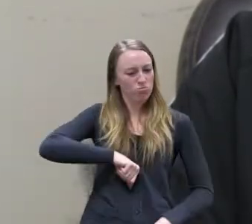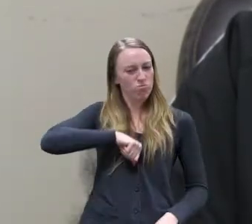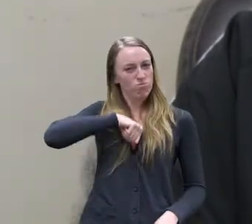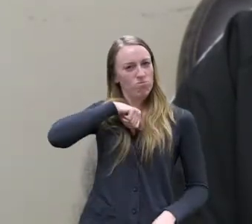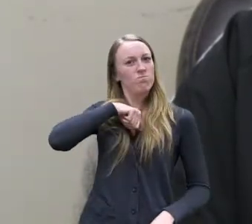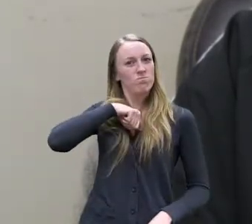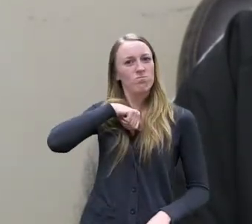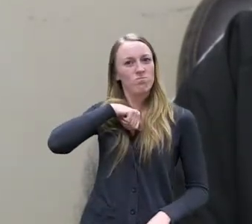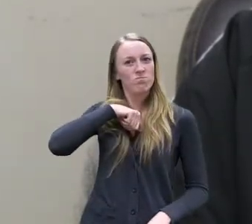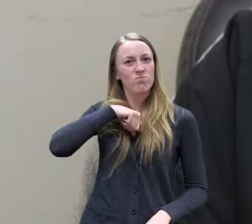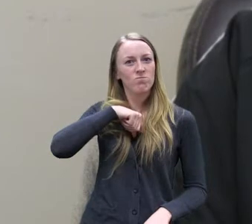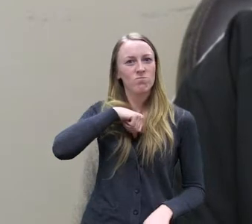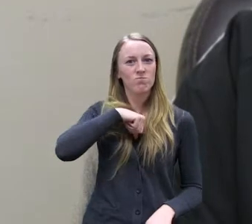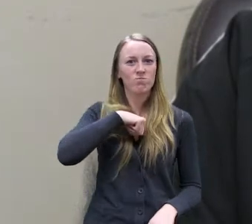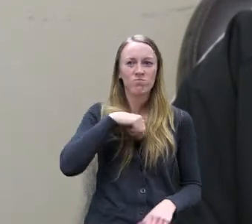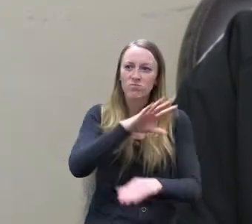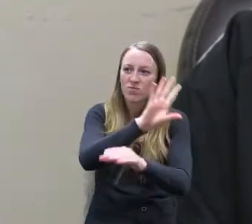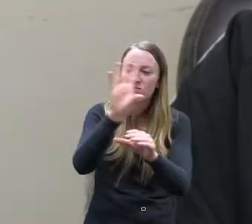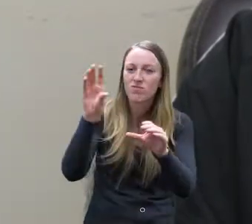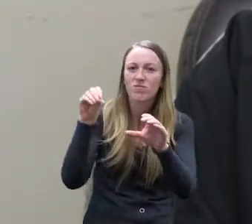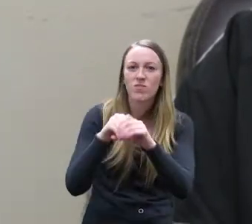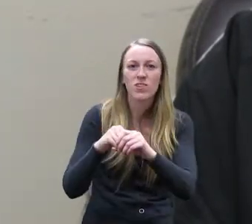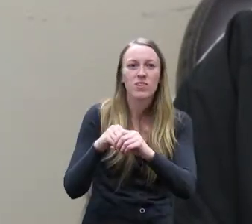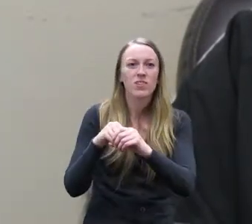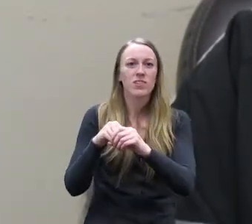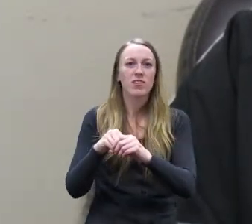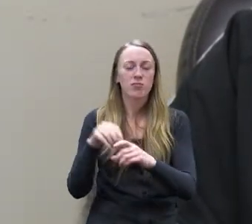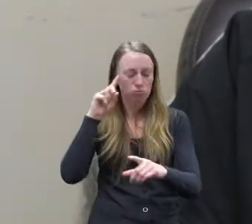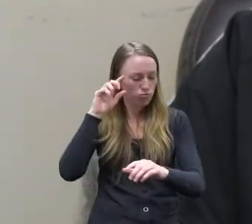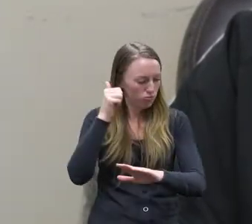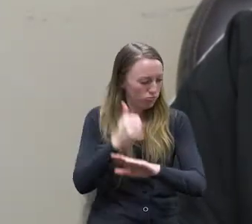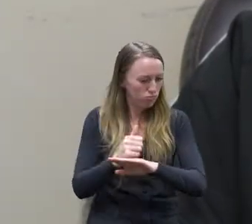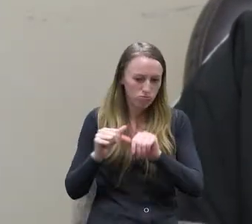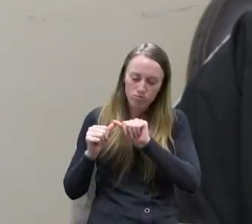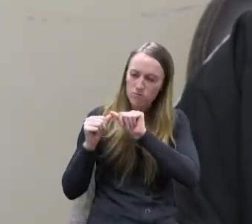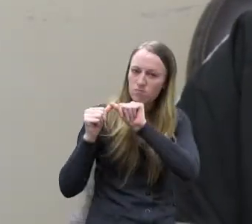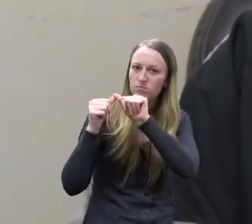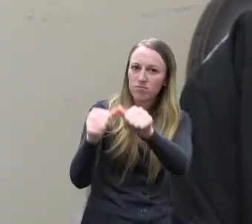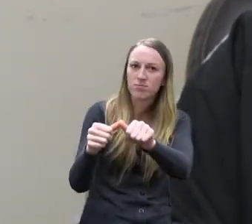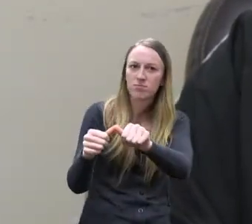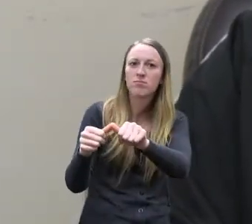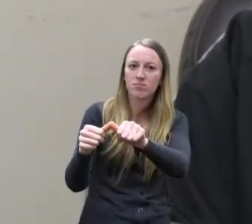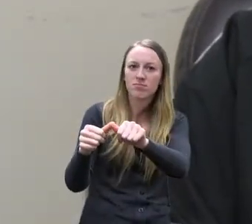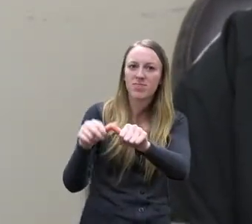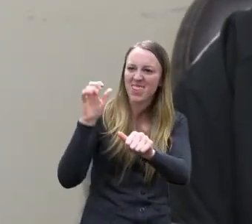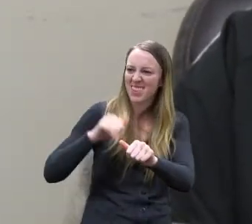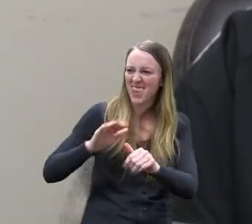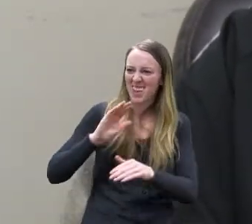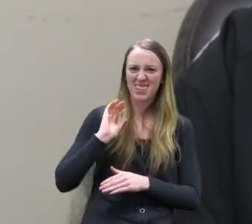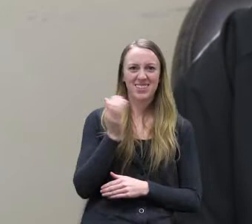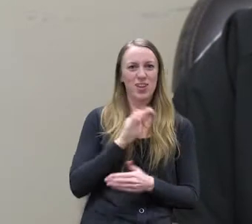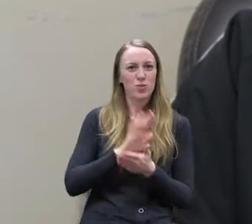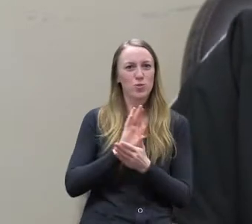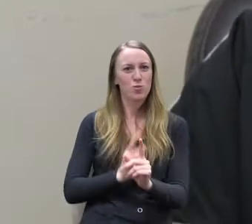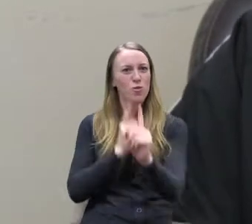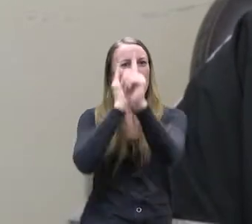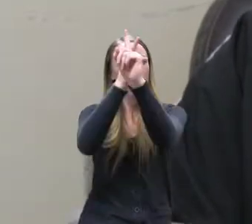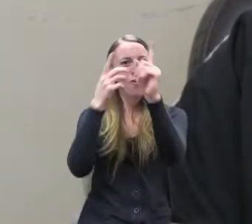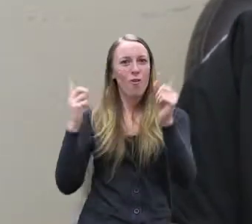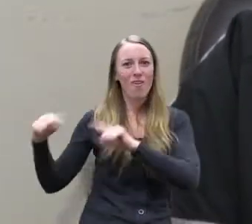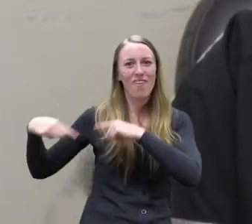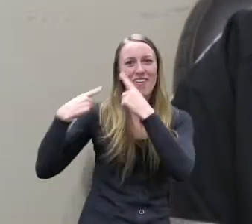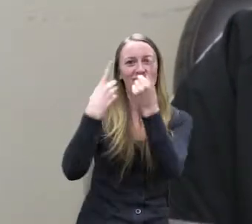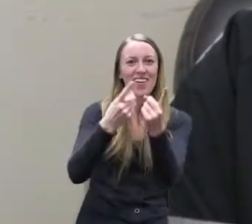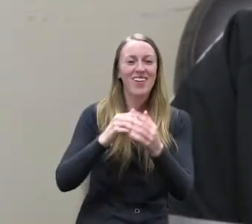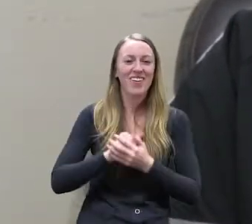be near it. Engagement, resiliency, and of course belonging, that's our school goal. It's what we've been flogging. Mr. Lee's